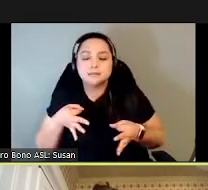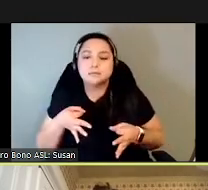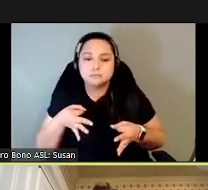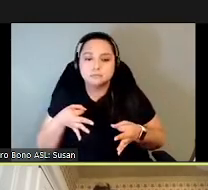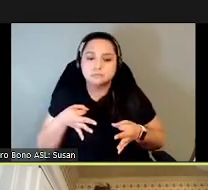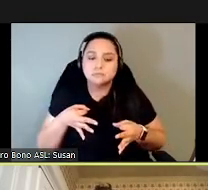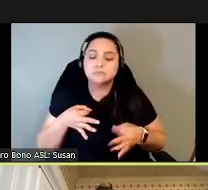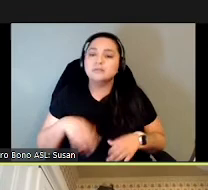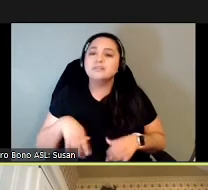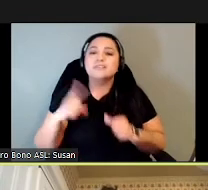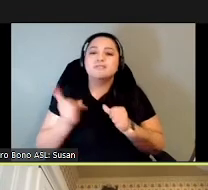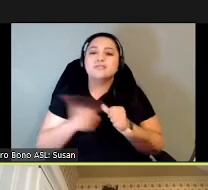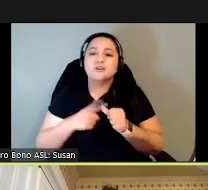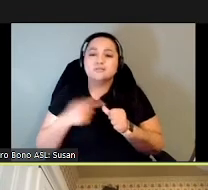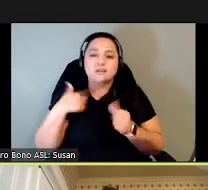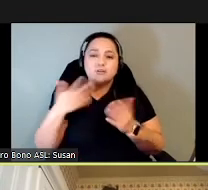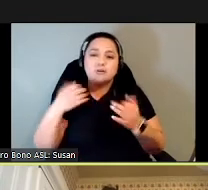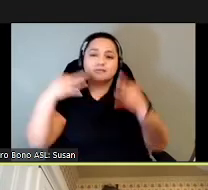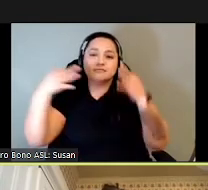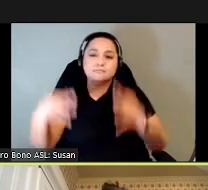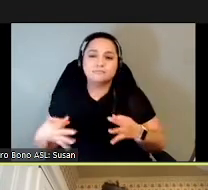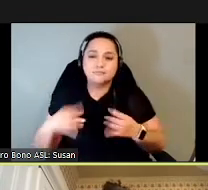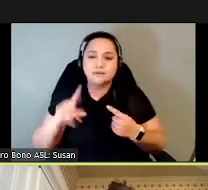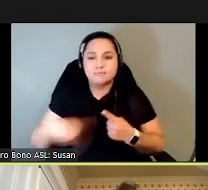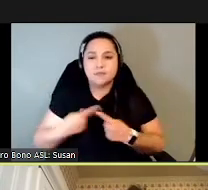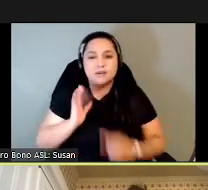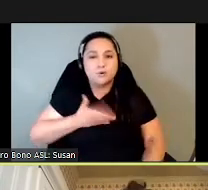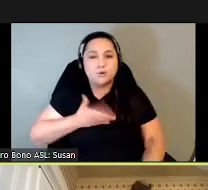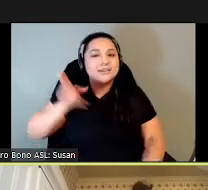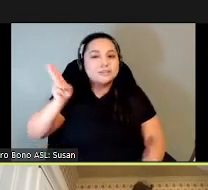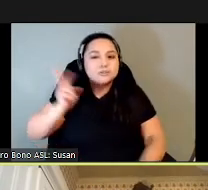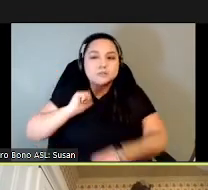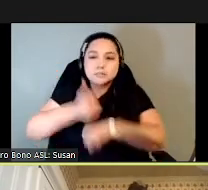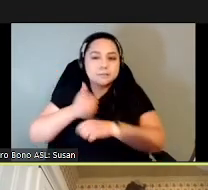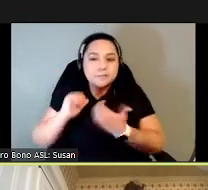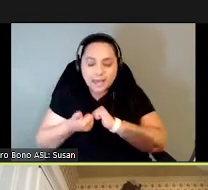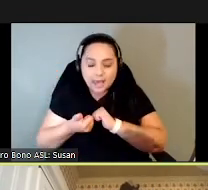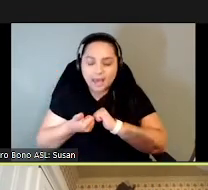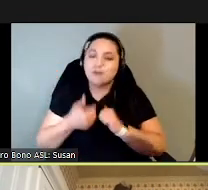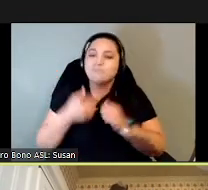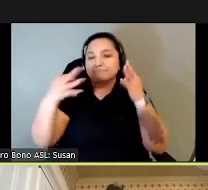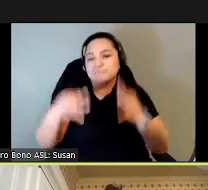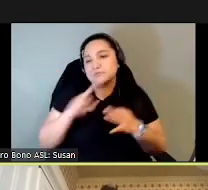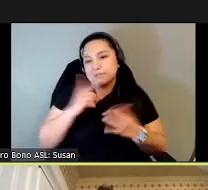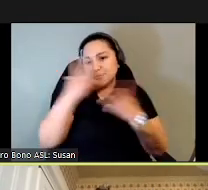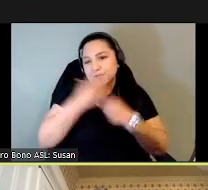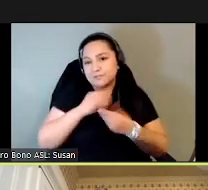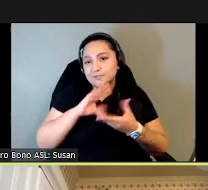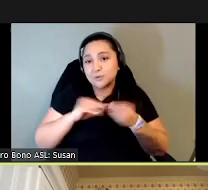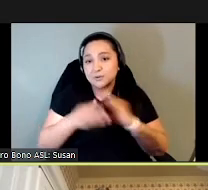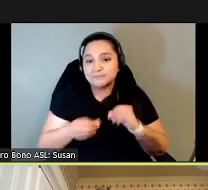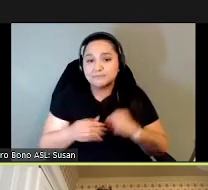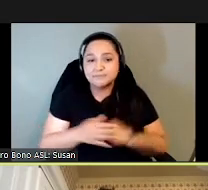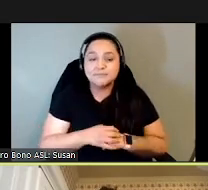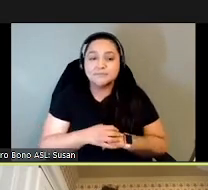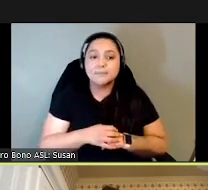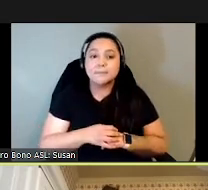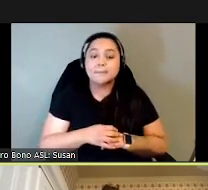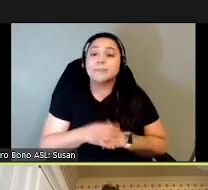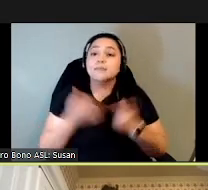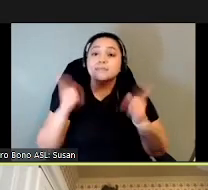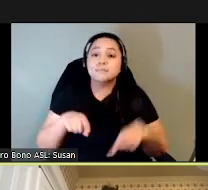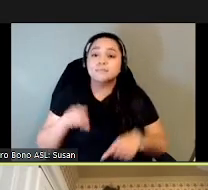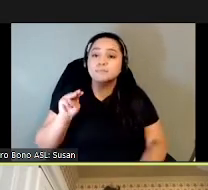and background of how art.coop came to be, because it's a beautiful story. So in March of